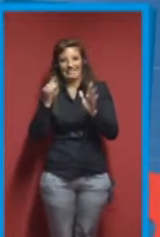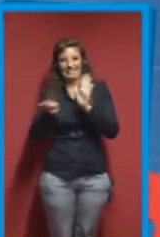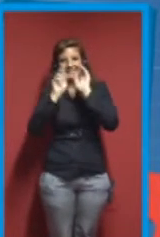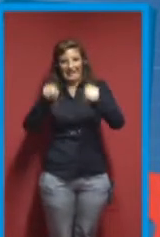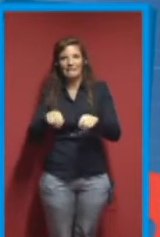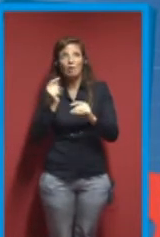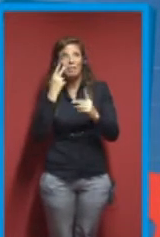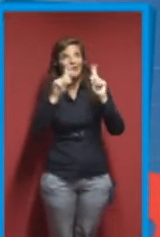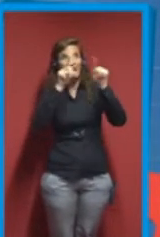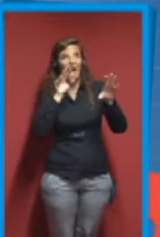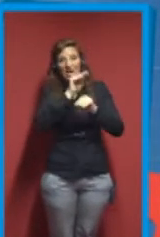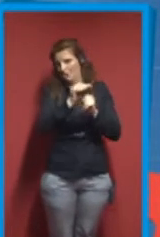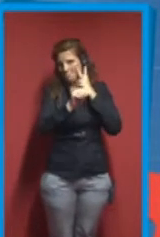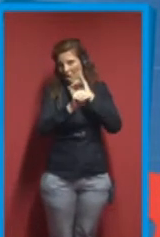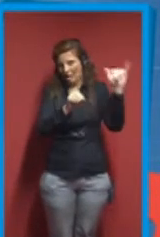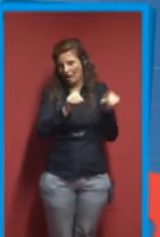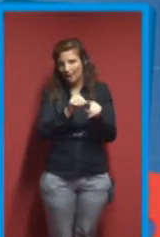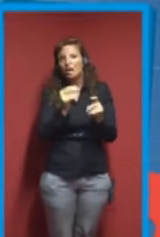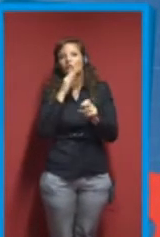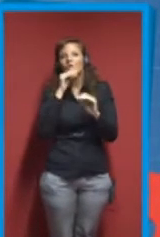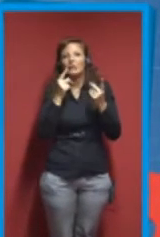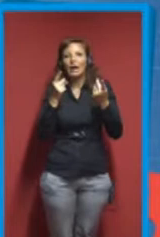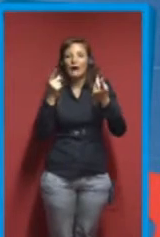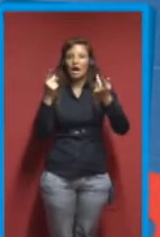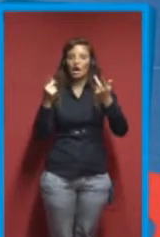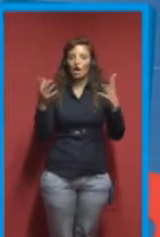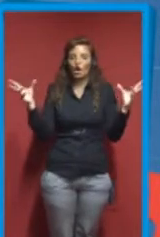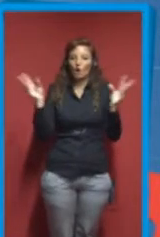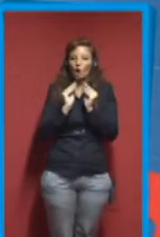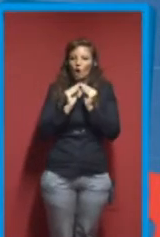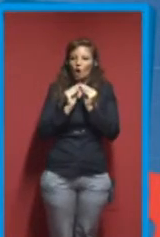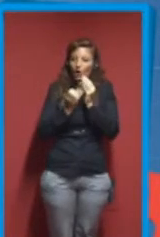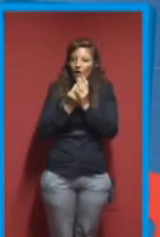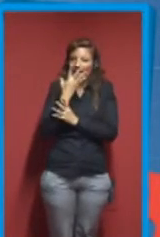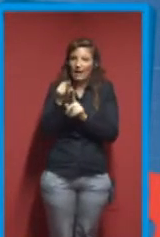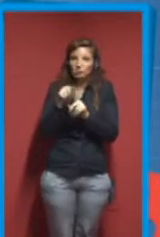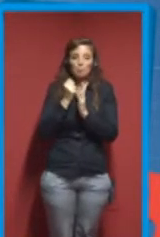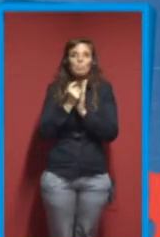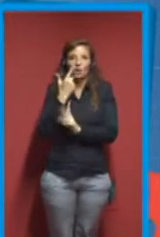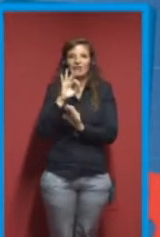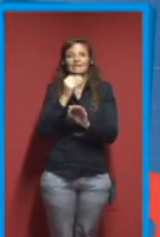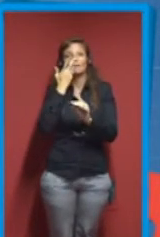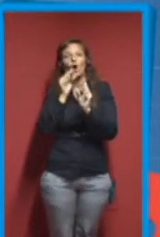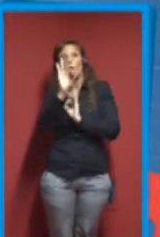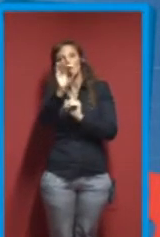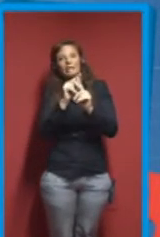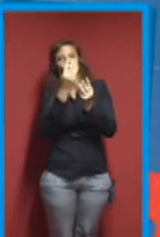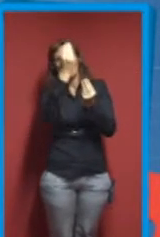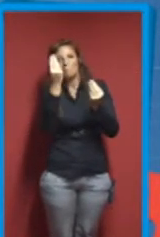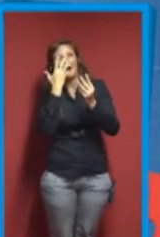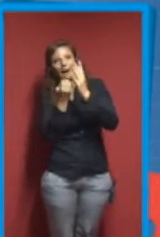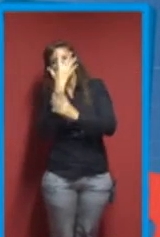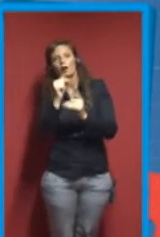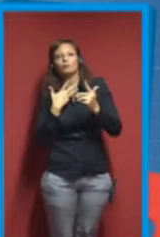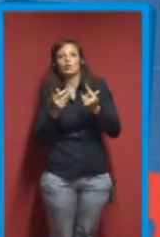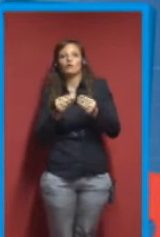Customization, co-creation. With traditional manufacturing, if you want to make a doll, you have tools made for the